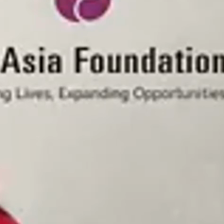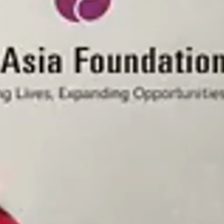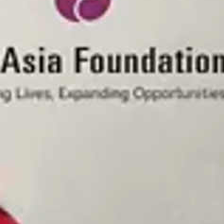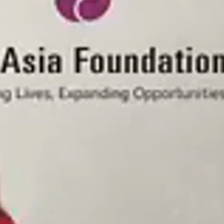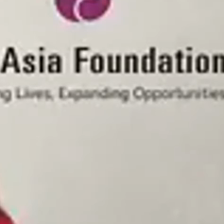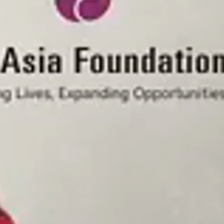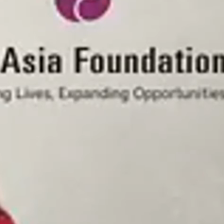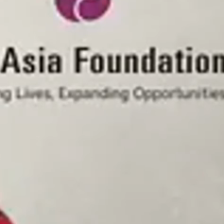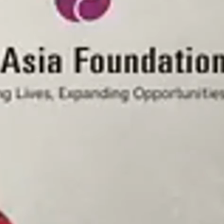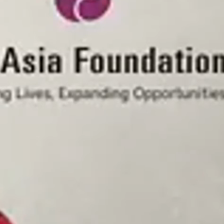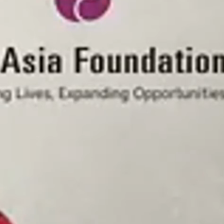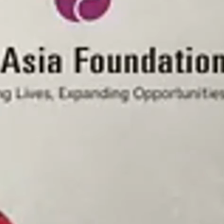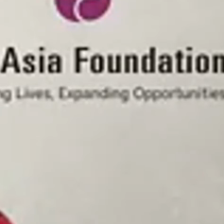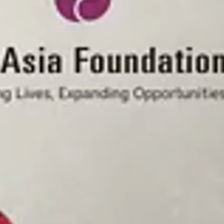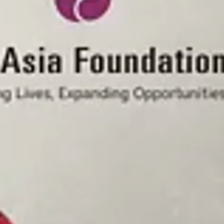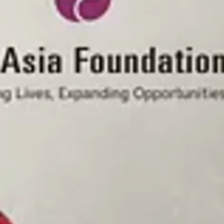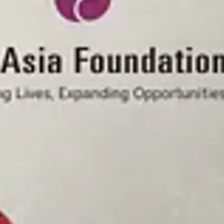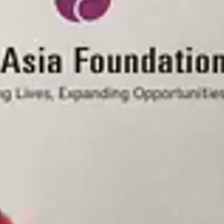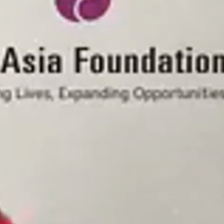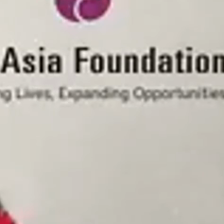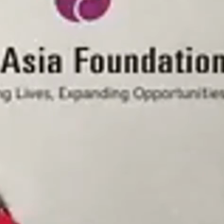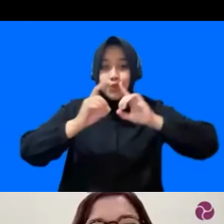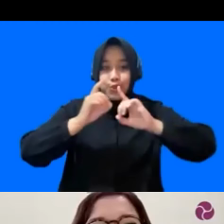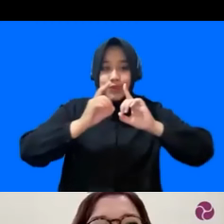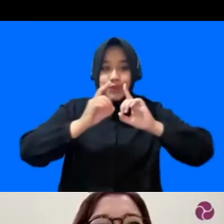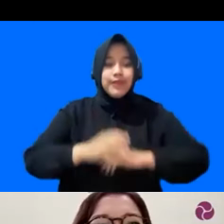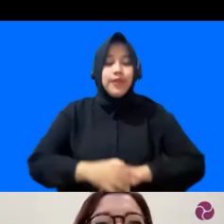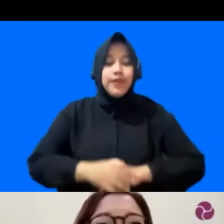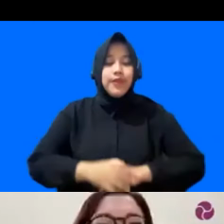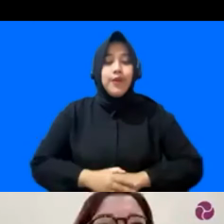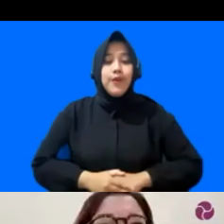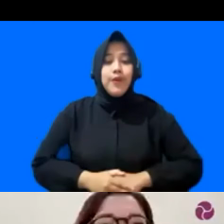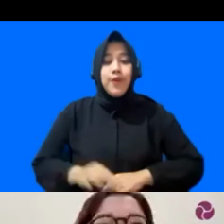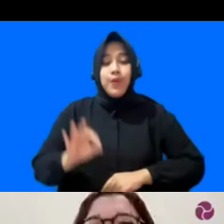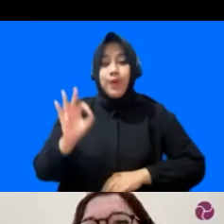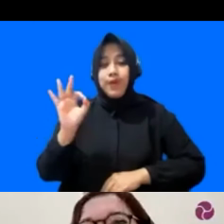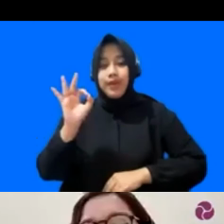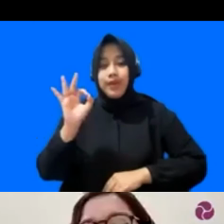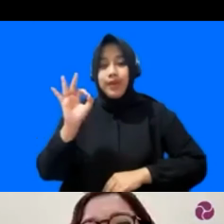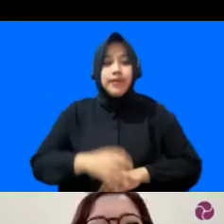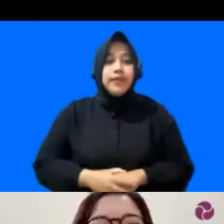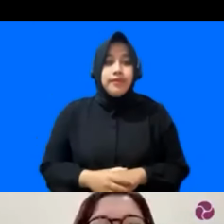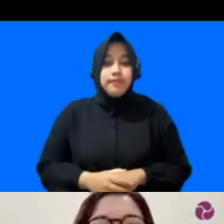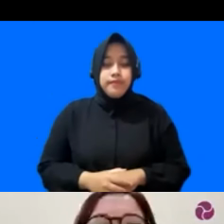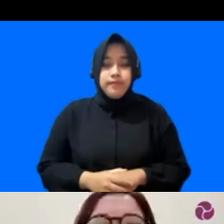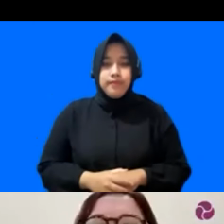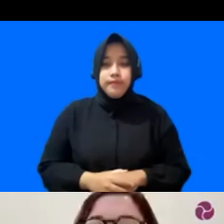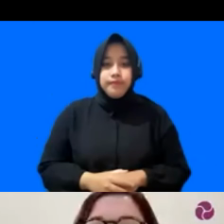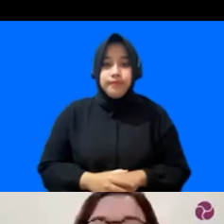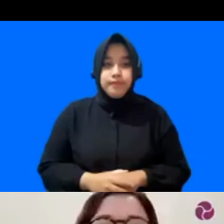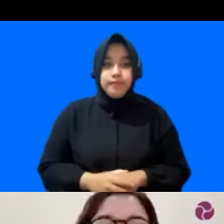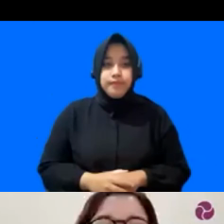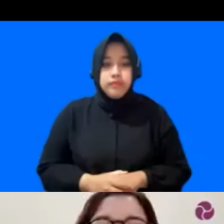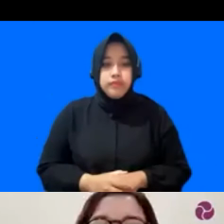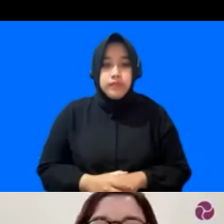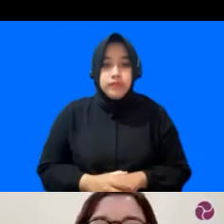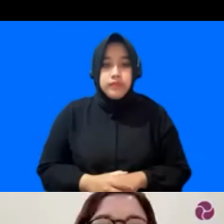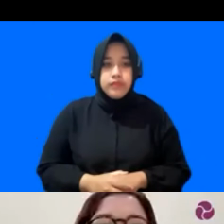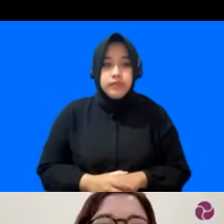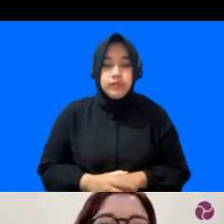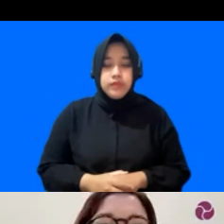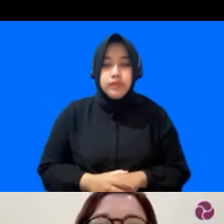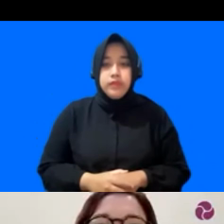we are ready now to move into our keynote addresses. And we have two very inspiring keynote speakers to share with